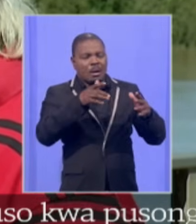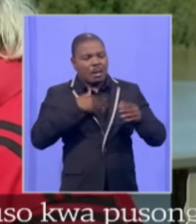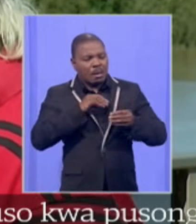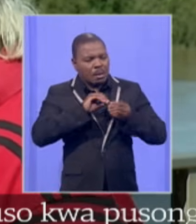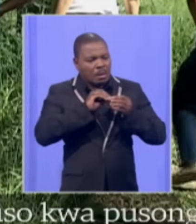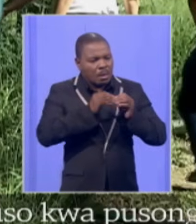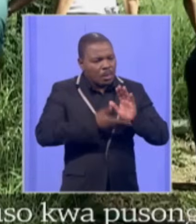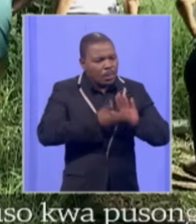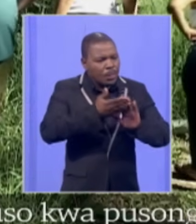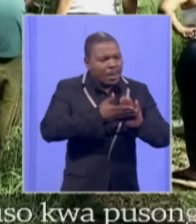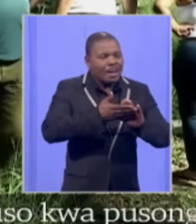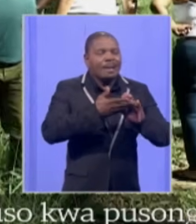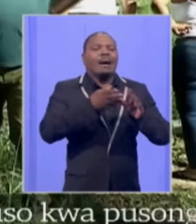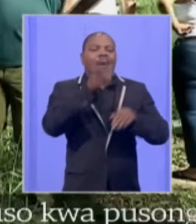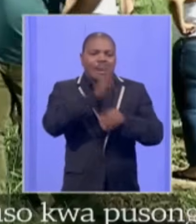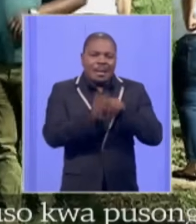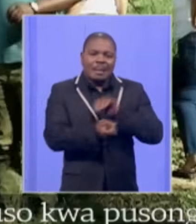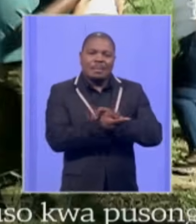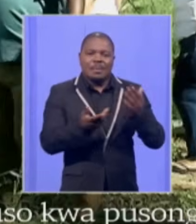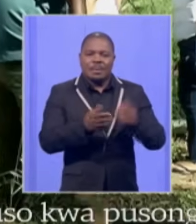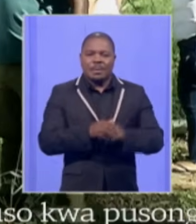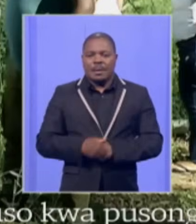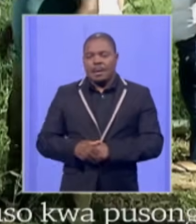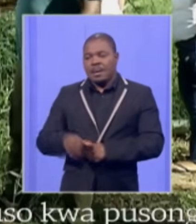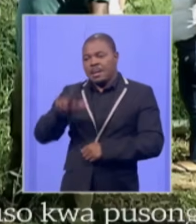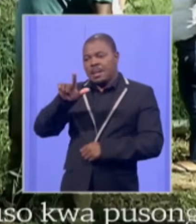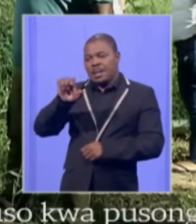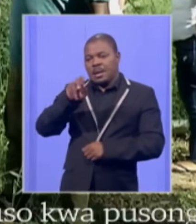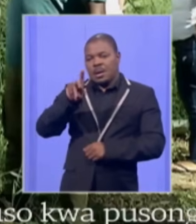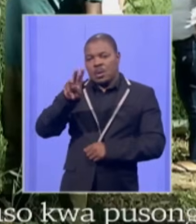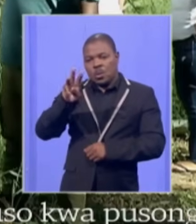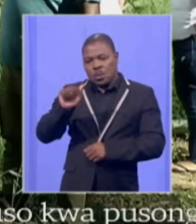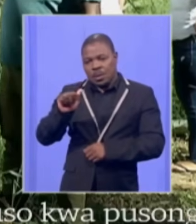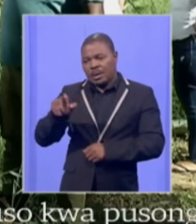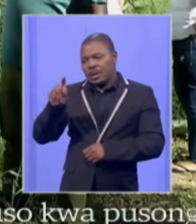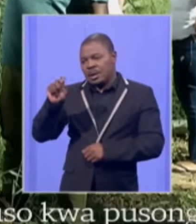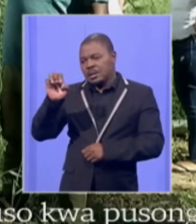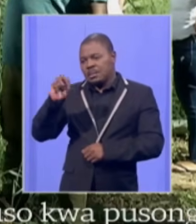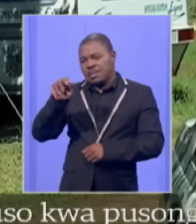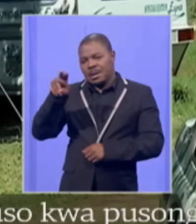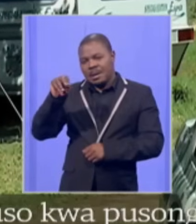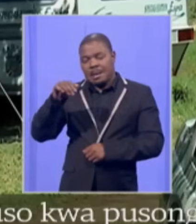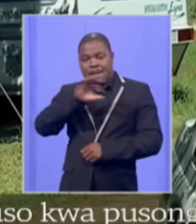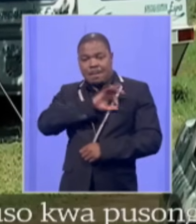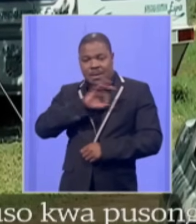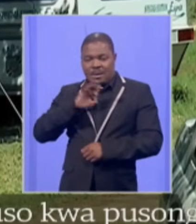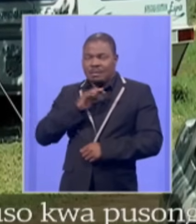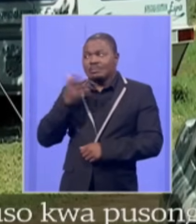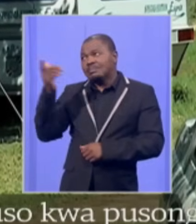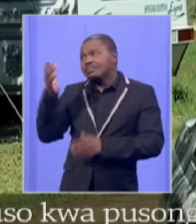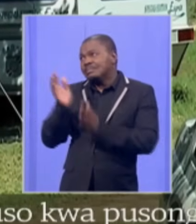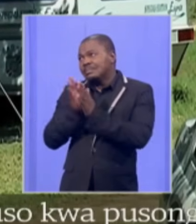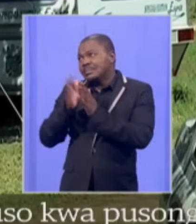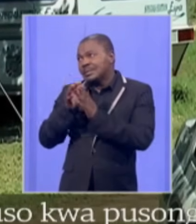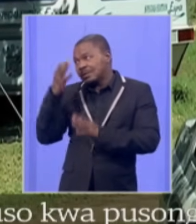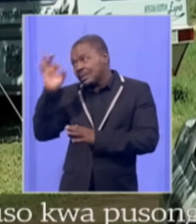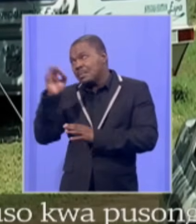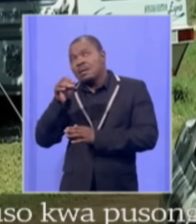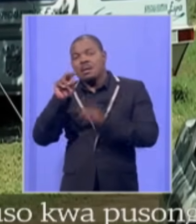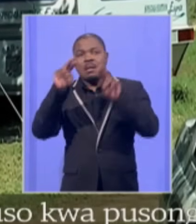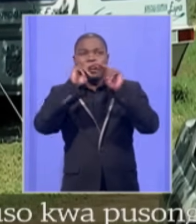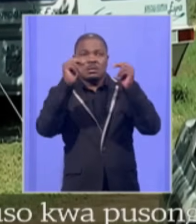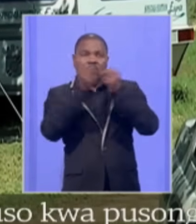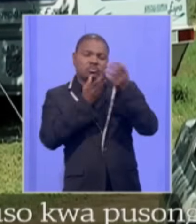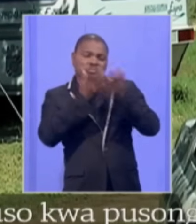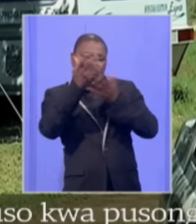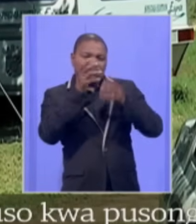now again. Meyara wa Lekwatemane o ikuela go beng ba dikgwebo go buisana le puso ya bosetšhaba. Maikarabelo a matamo